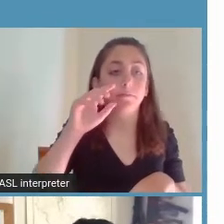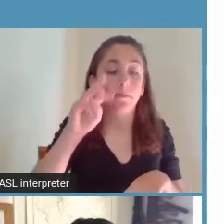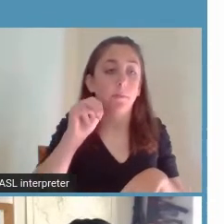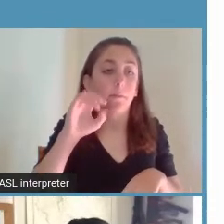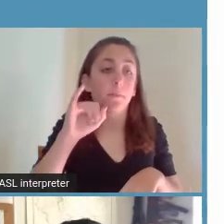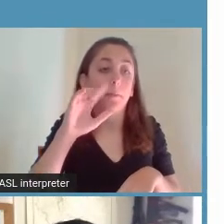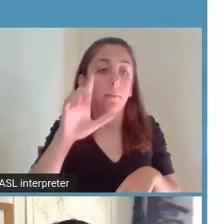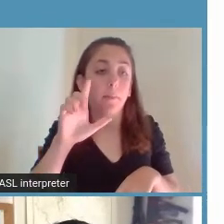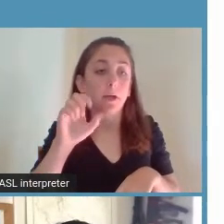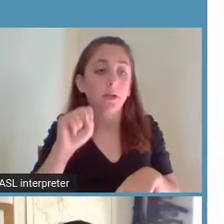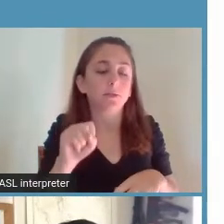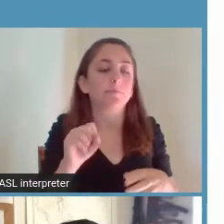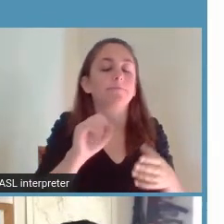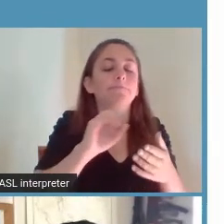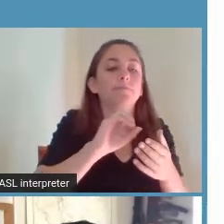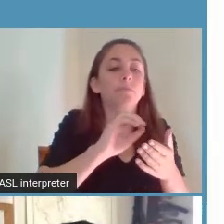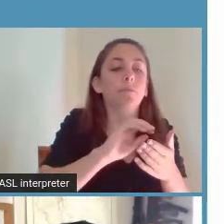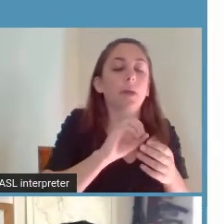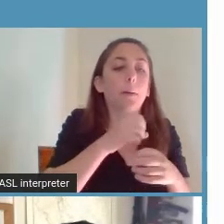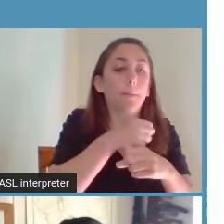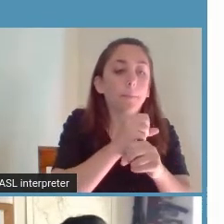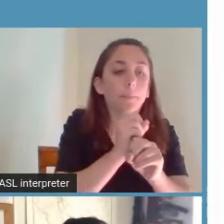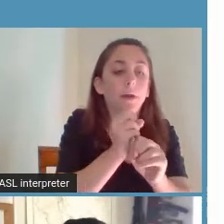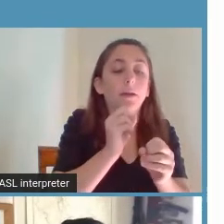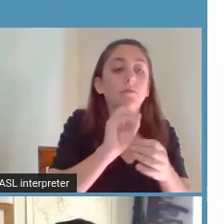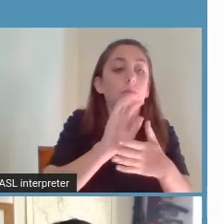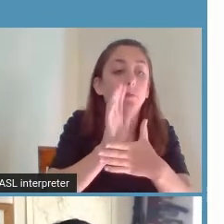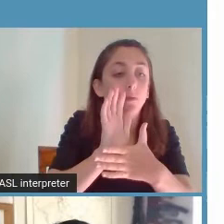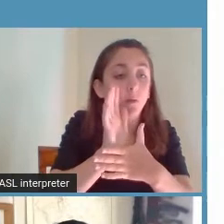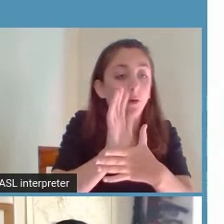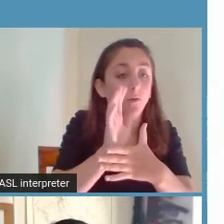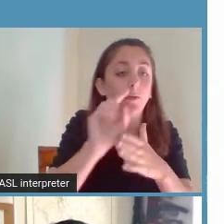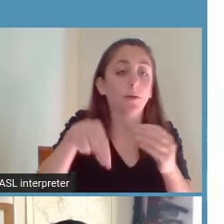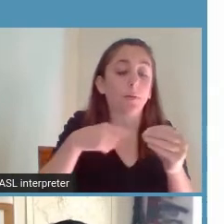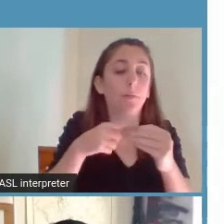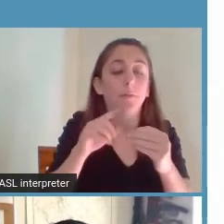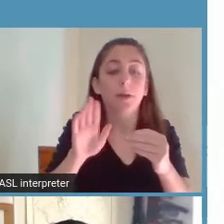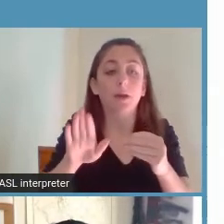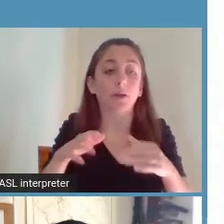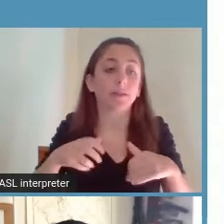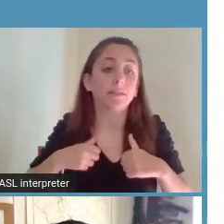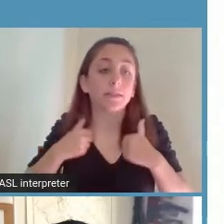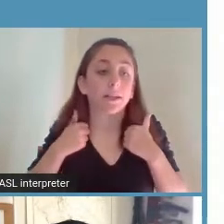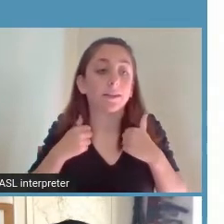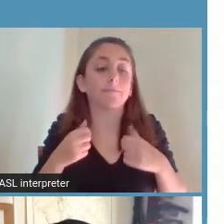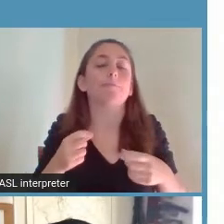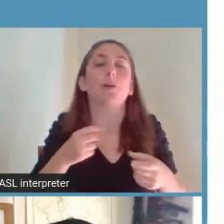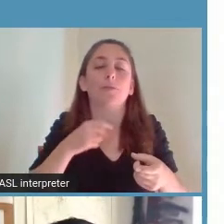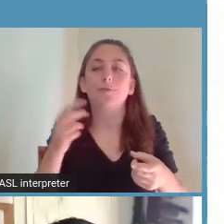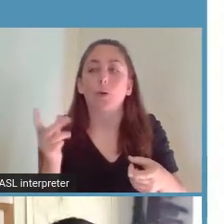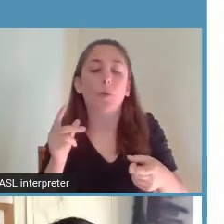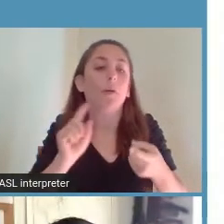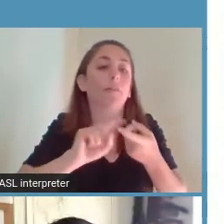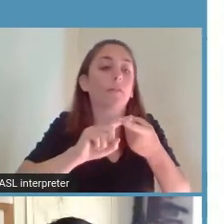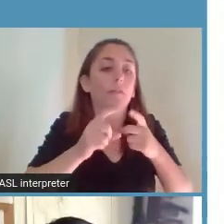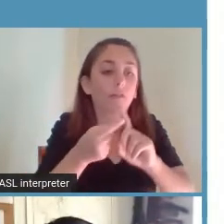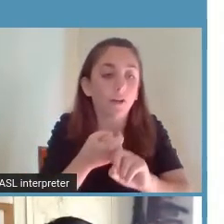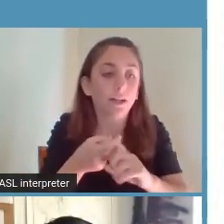and they made a movie about his life. I have since become friends with Billy Mills. And, you know, while it was great